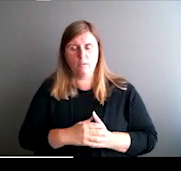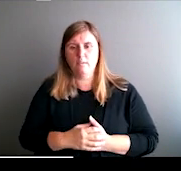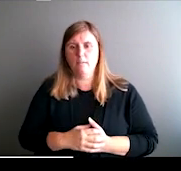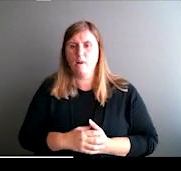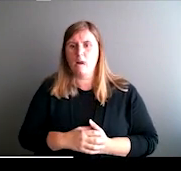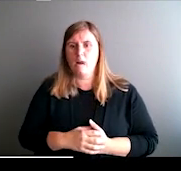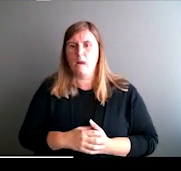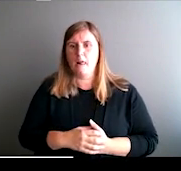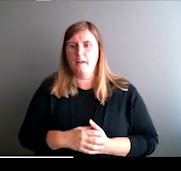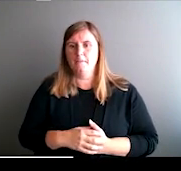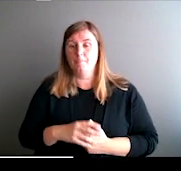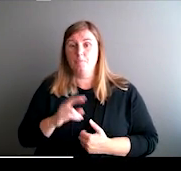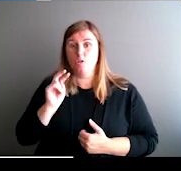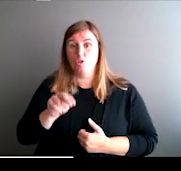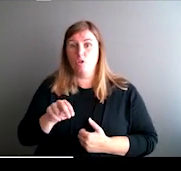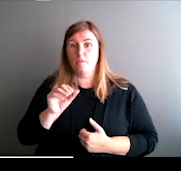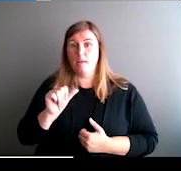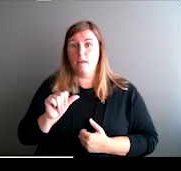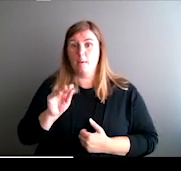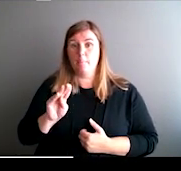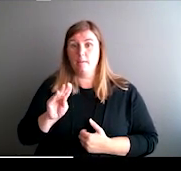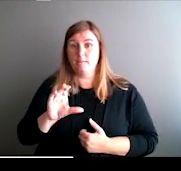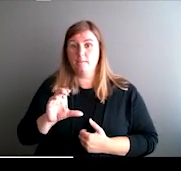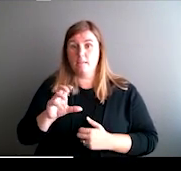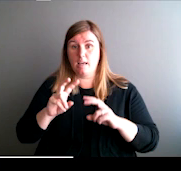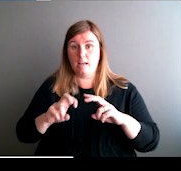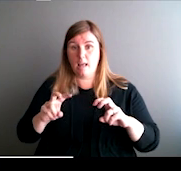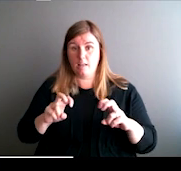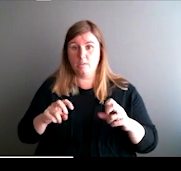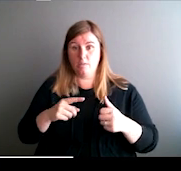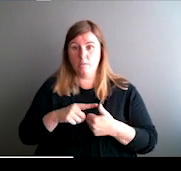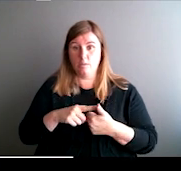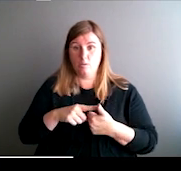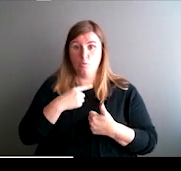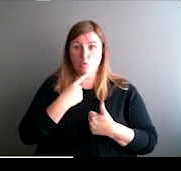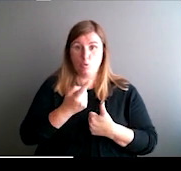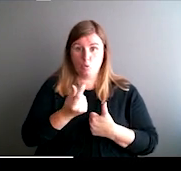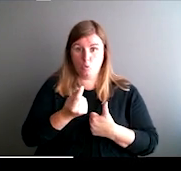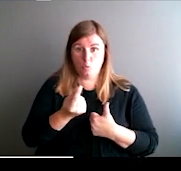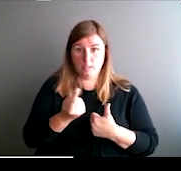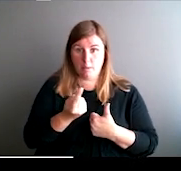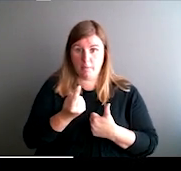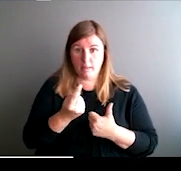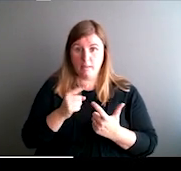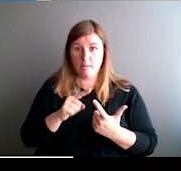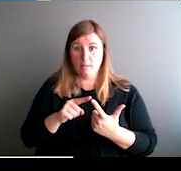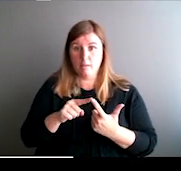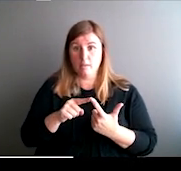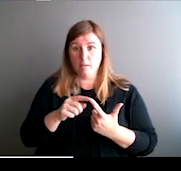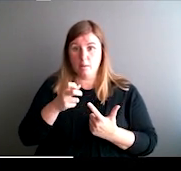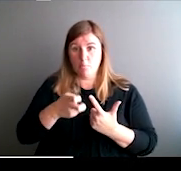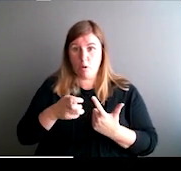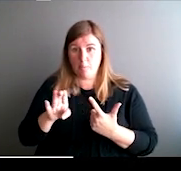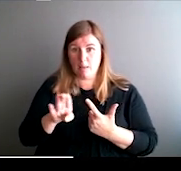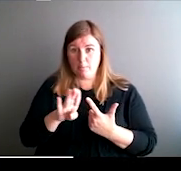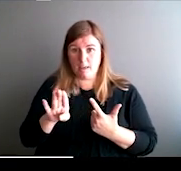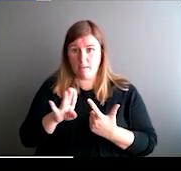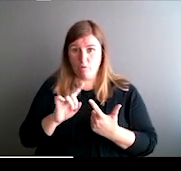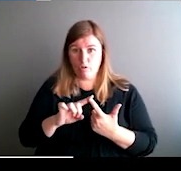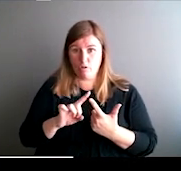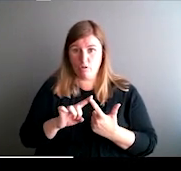Looking at that from an ABC analysis, we have, you're told to do something, you engage in some problematic